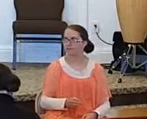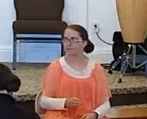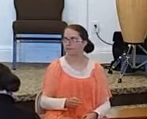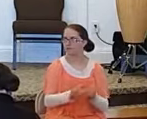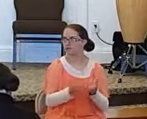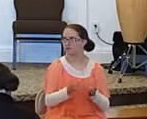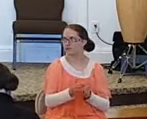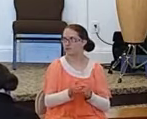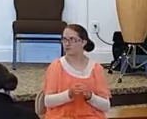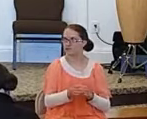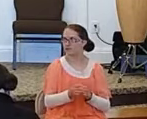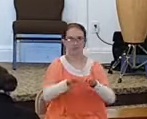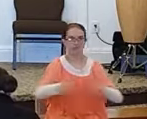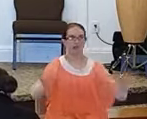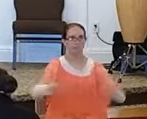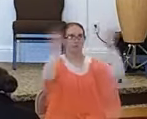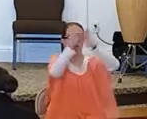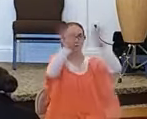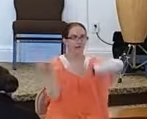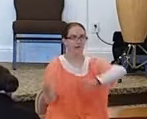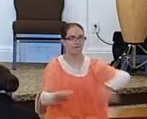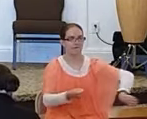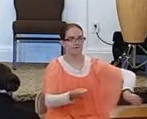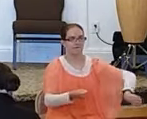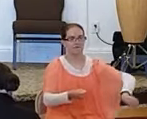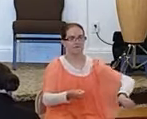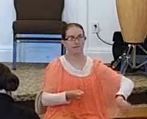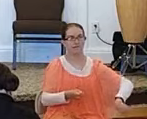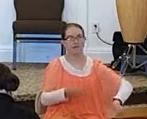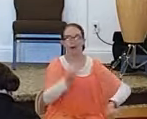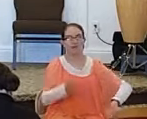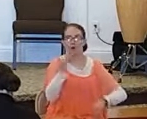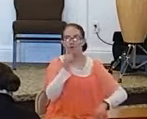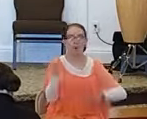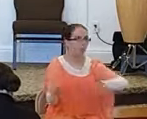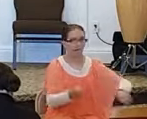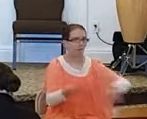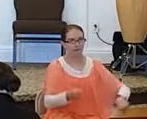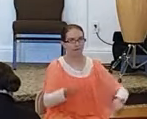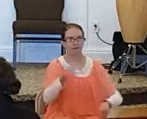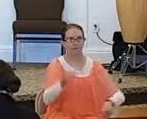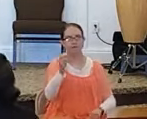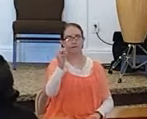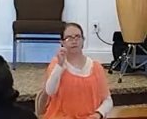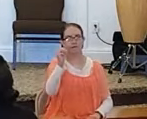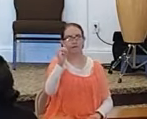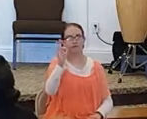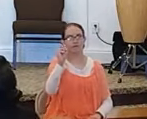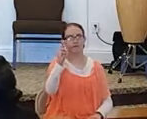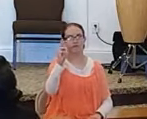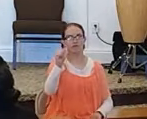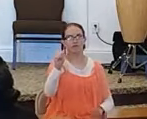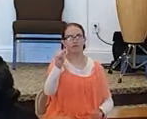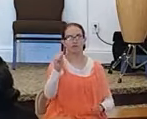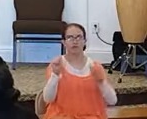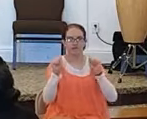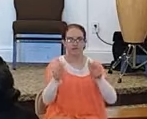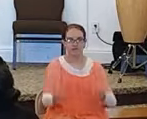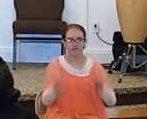Jesus said, it's expedient that I go away. For if I go not away, the Comforter cannot come.